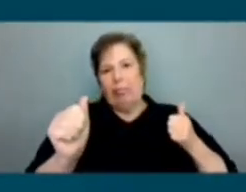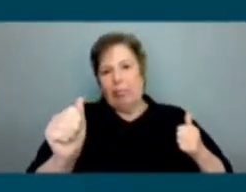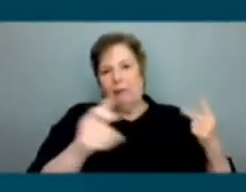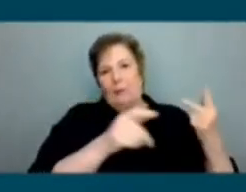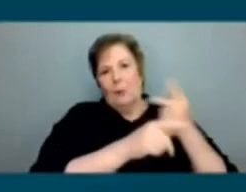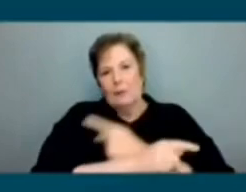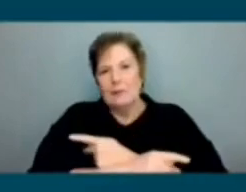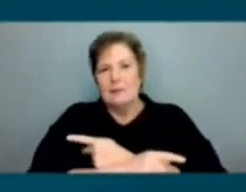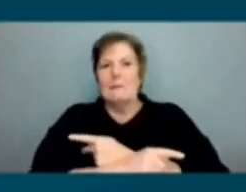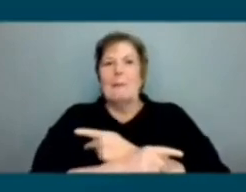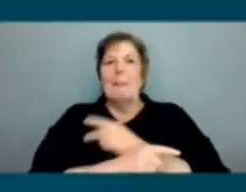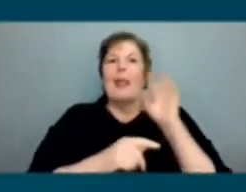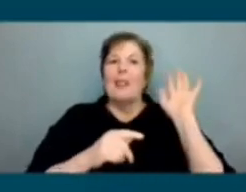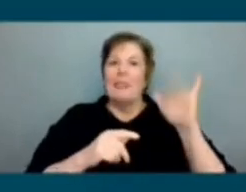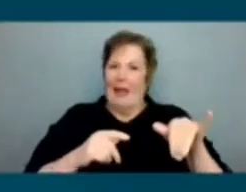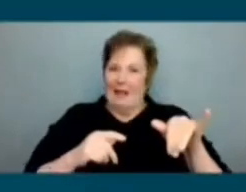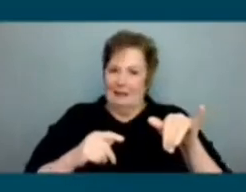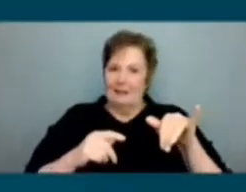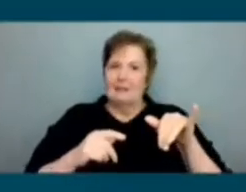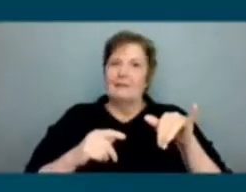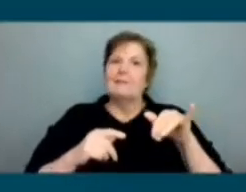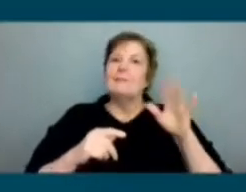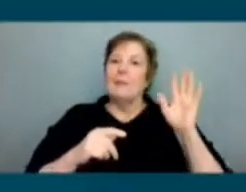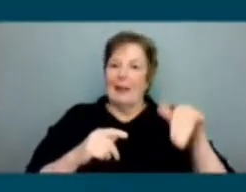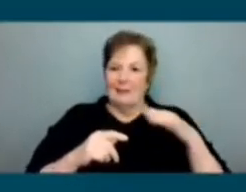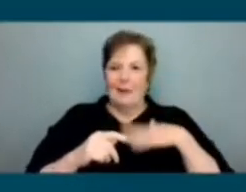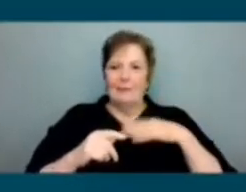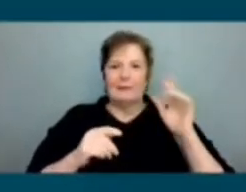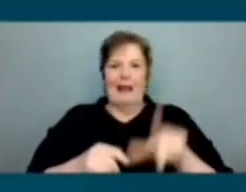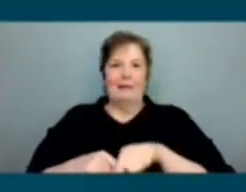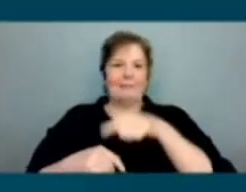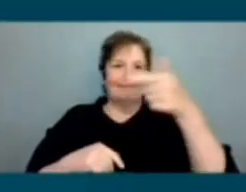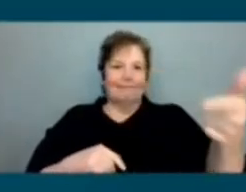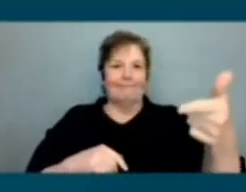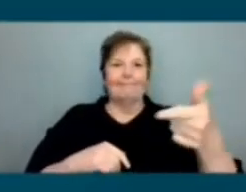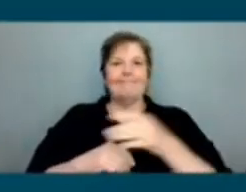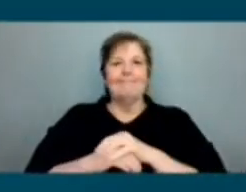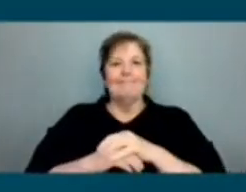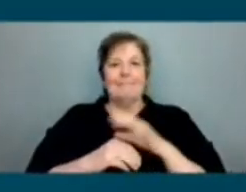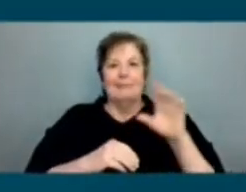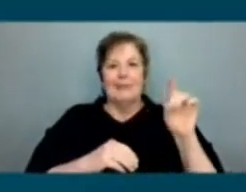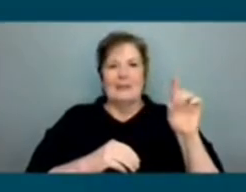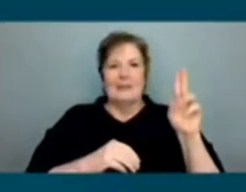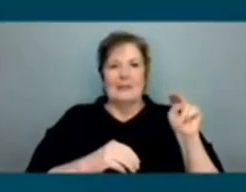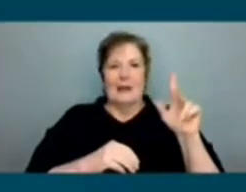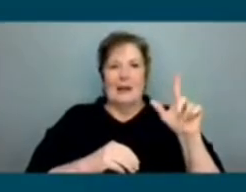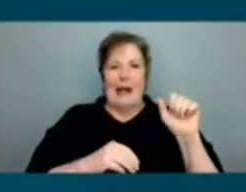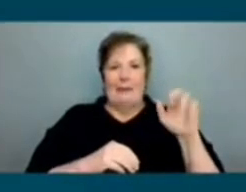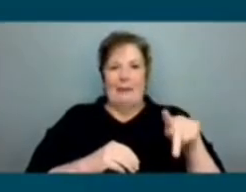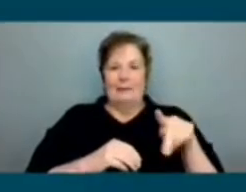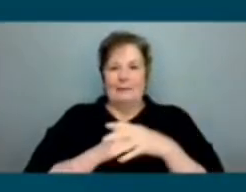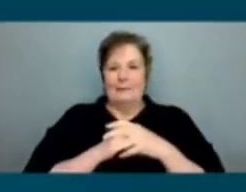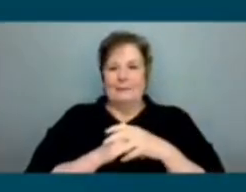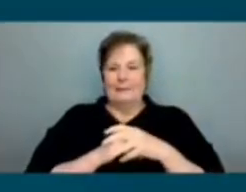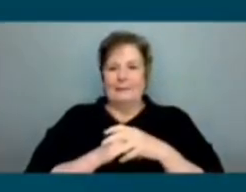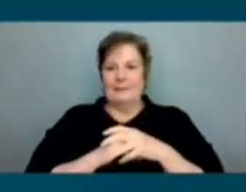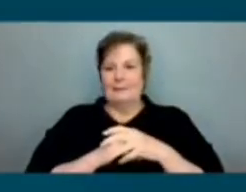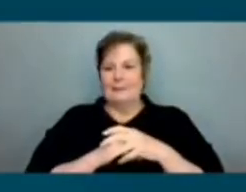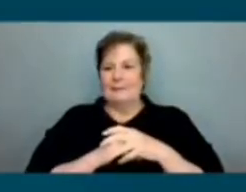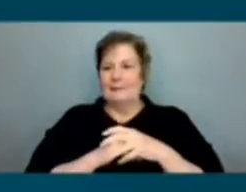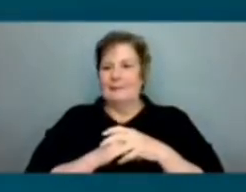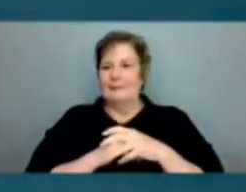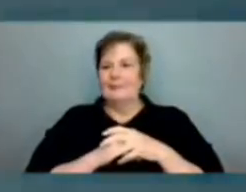And that's what I've got. Over to you, I believe, Chairman Dunlap. Thank you for abiding by the time limits. Mr.